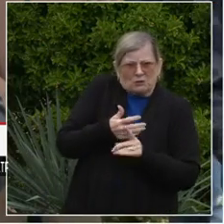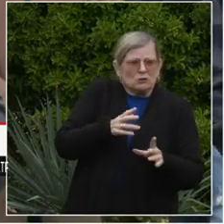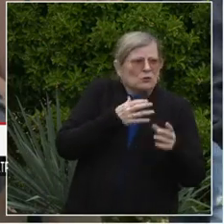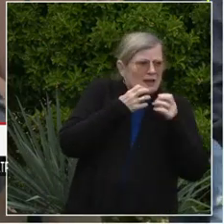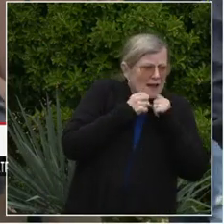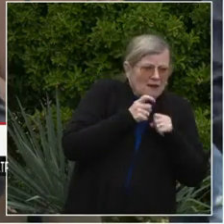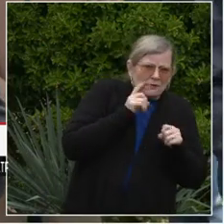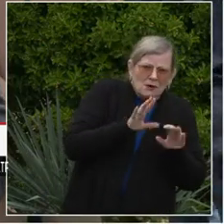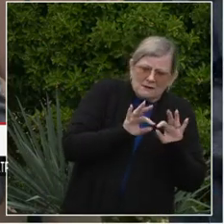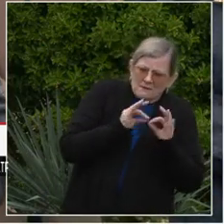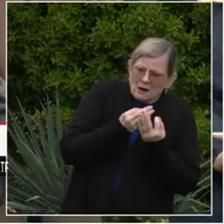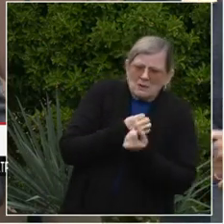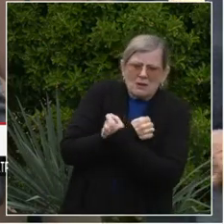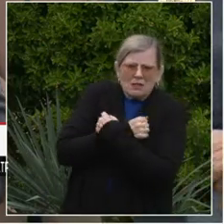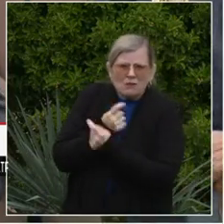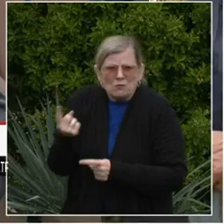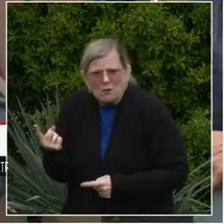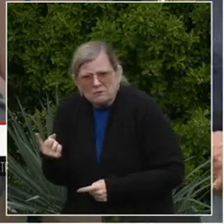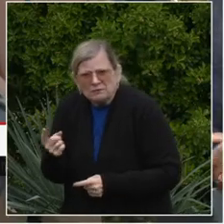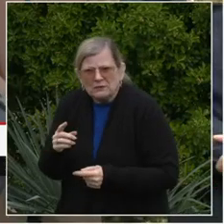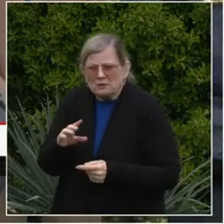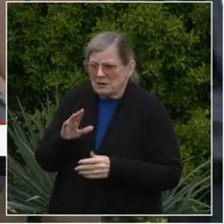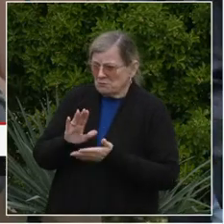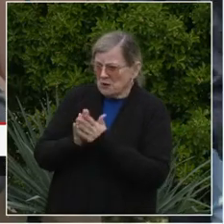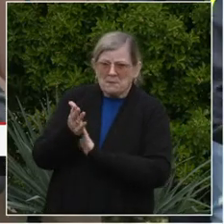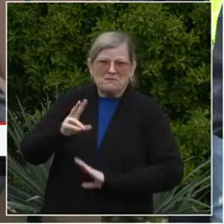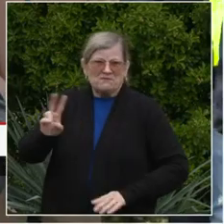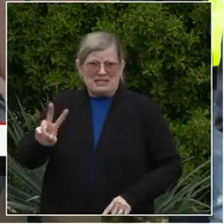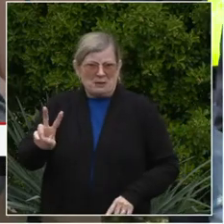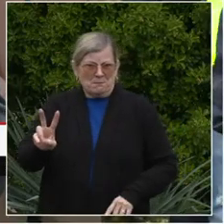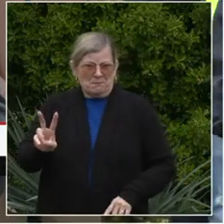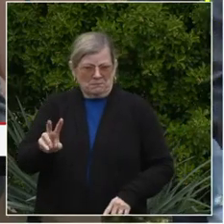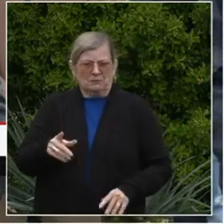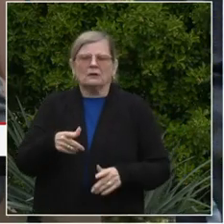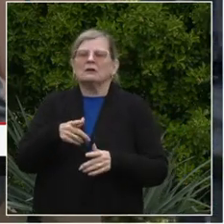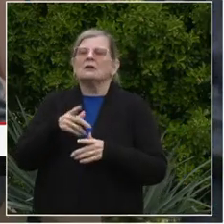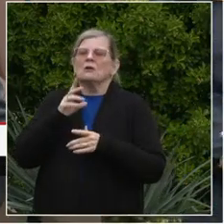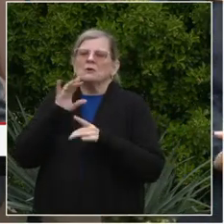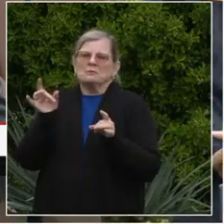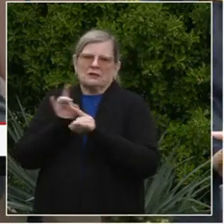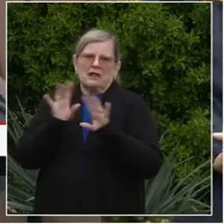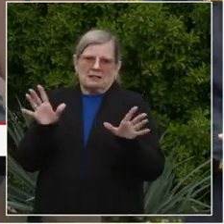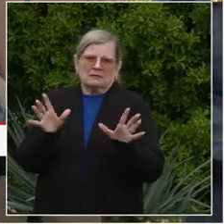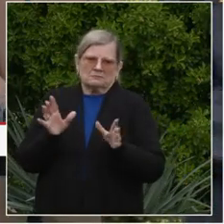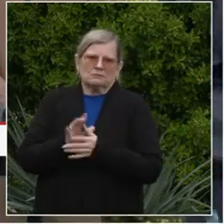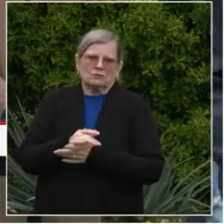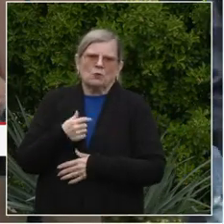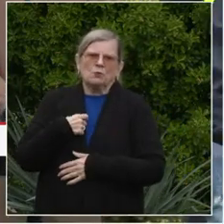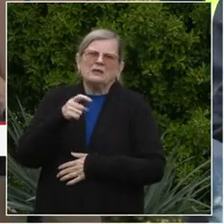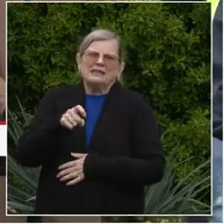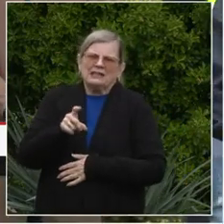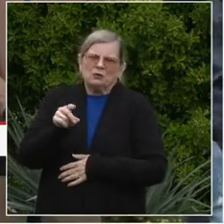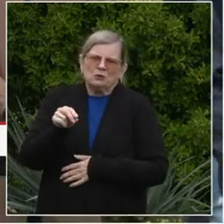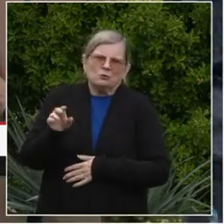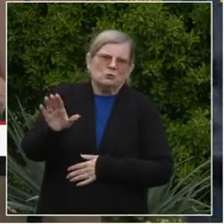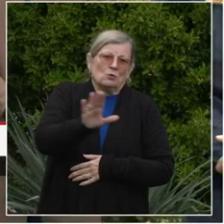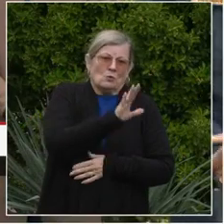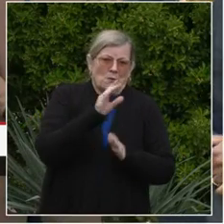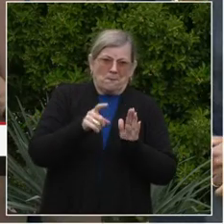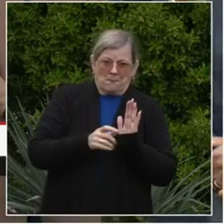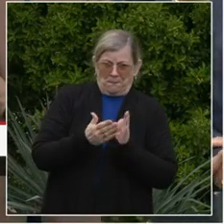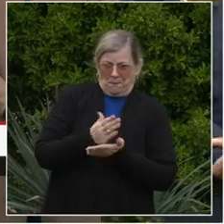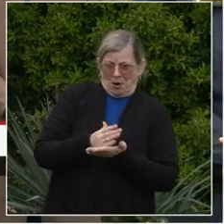may become a victim of gun violence. We need you to do your part, and we will continue to do